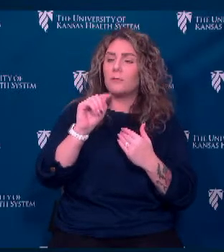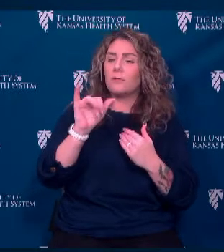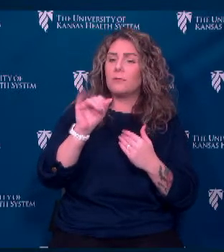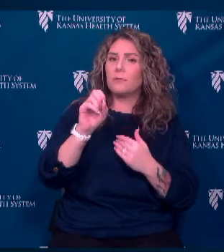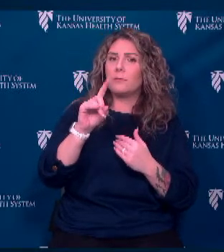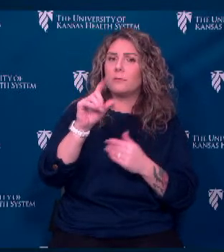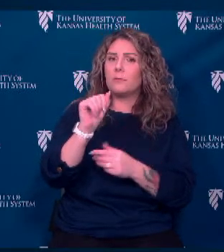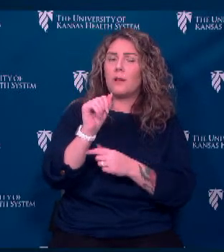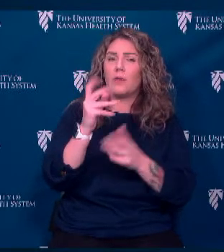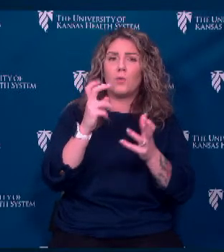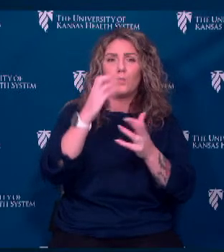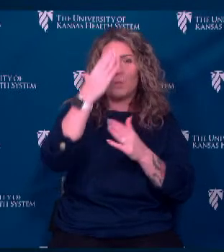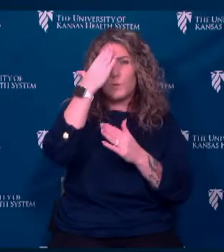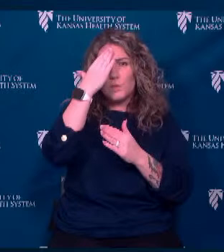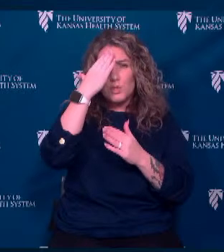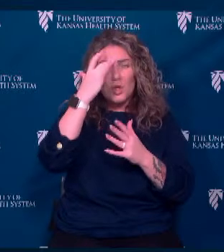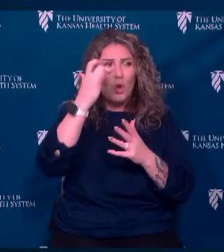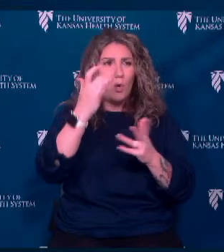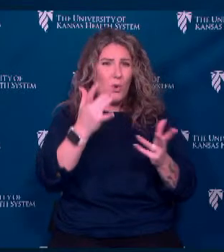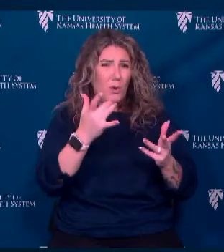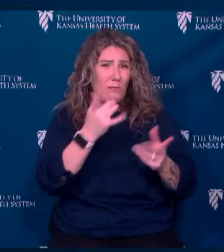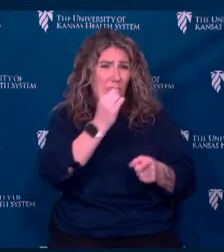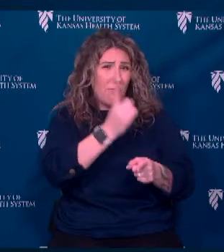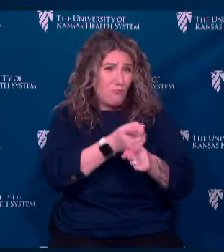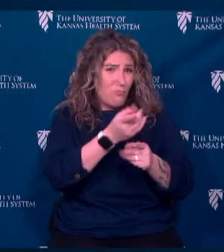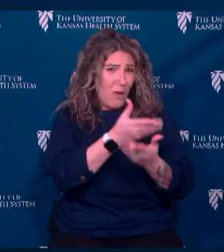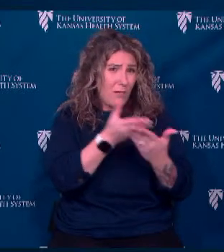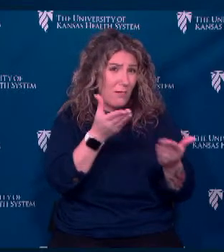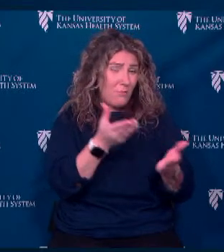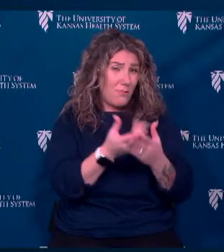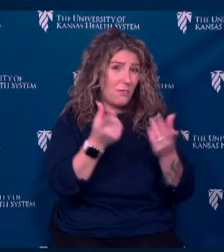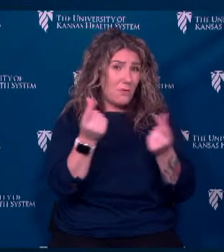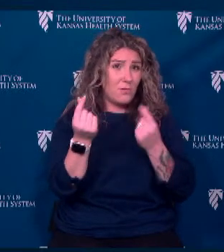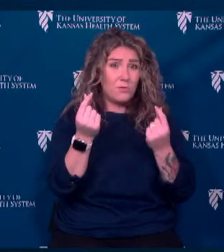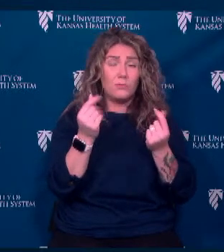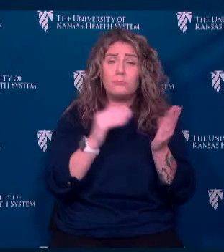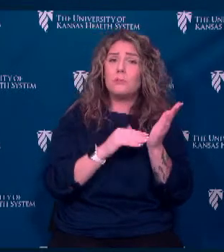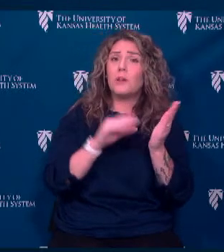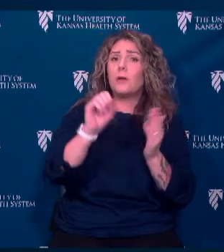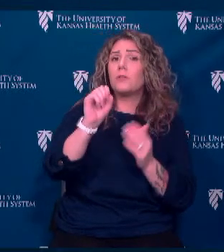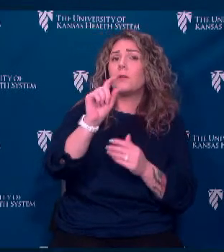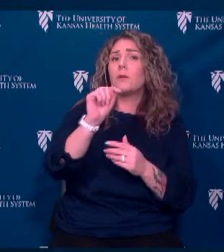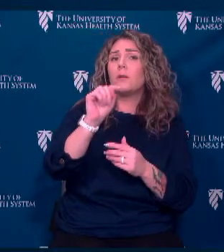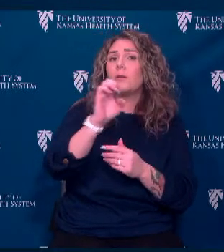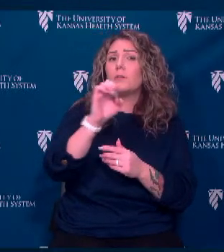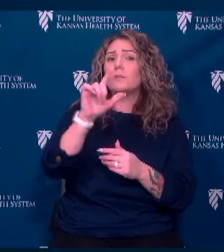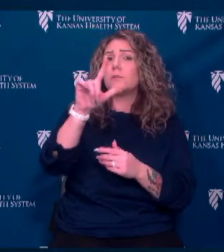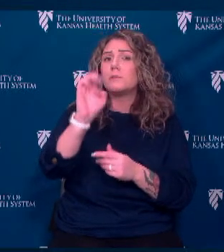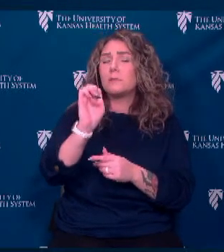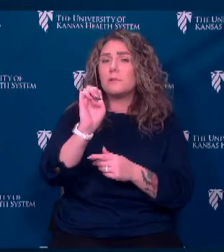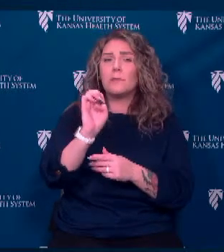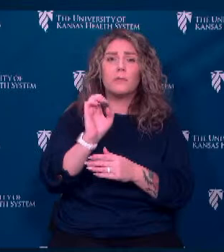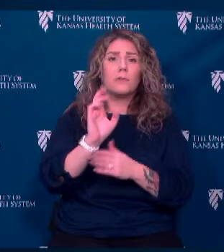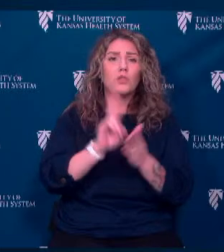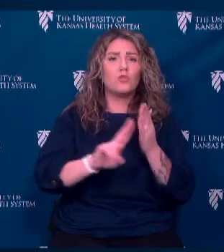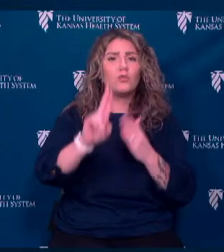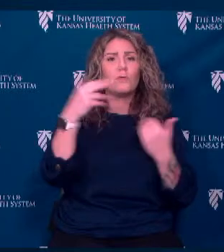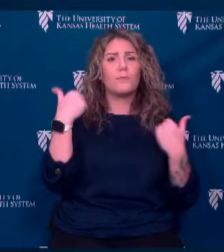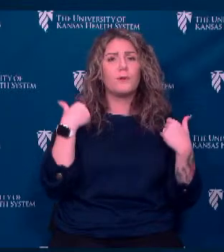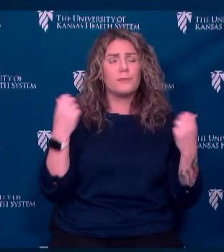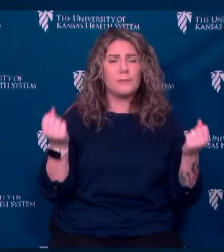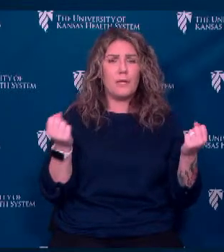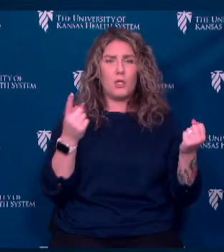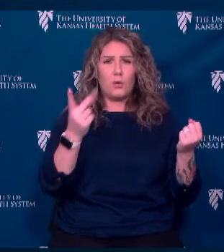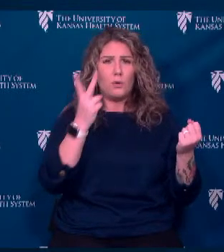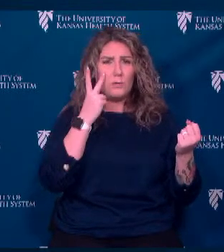thinks about that, and is that the right thing to do? Dr. Steele, what is your sense of that at University Health? Do you see